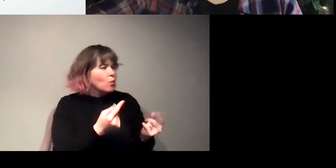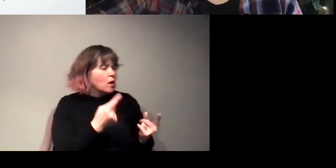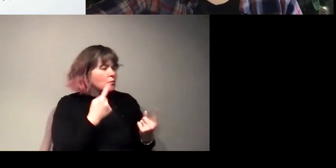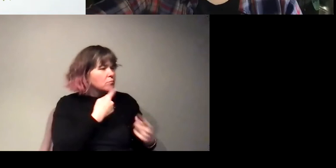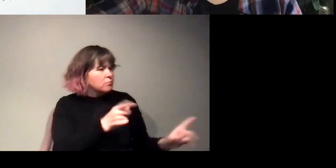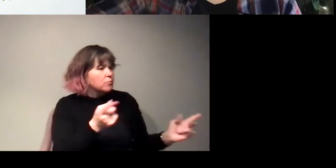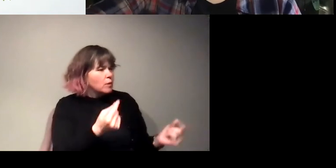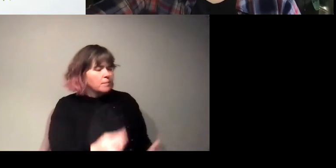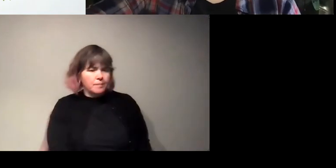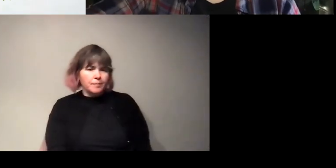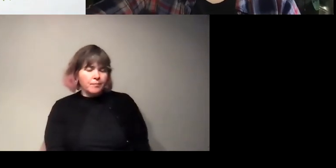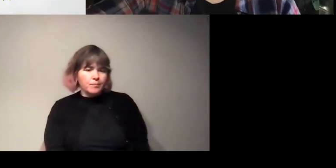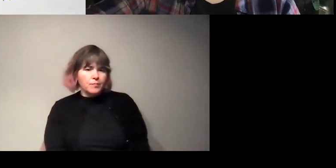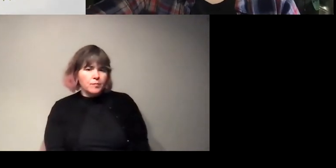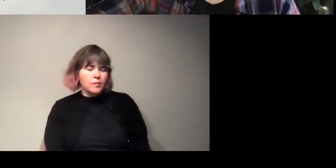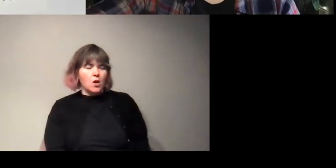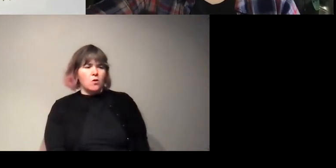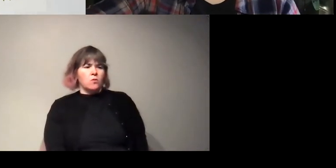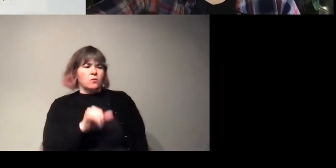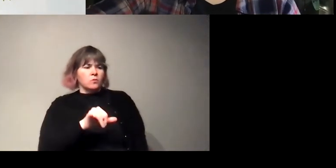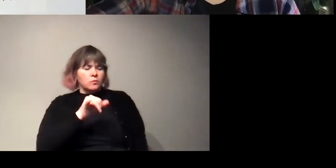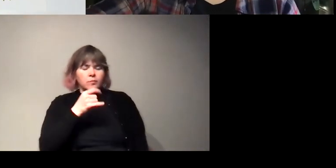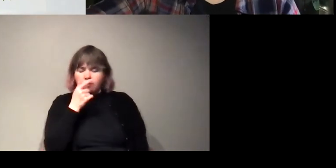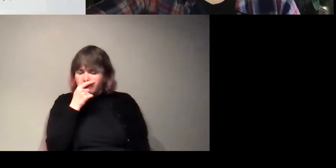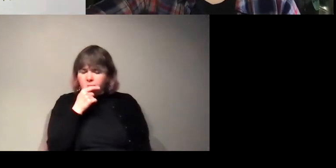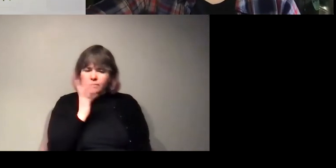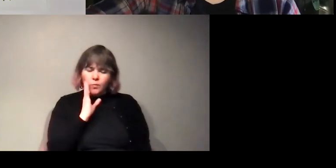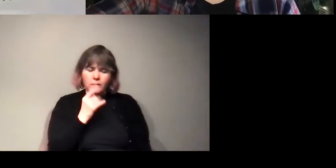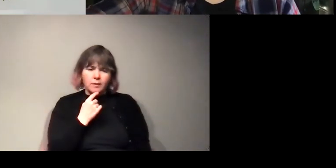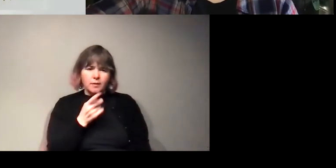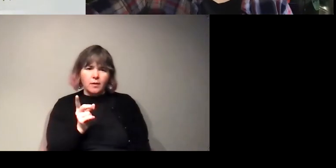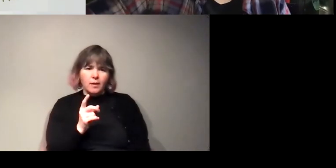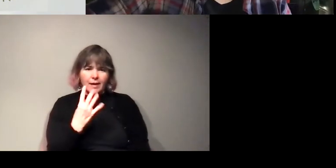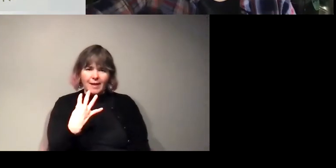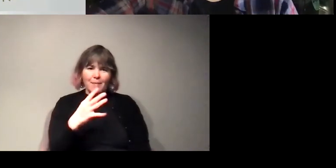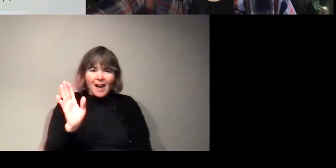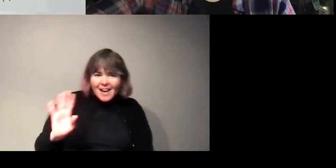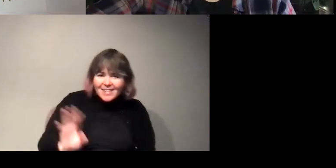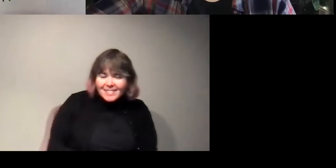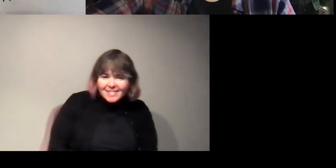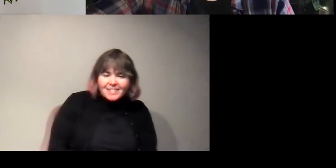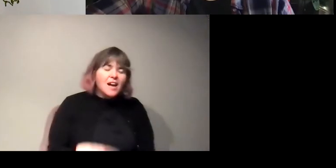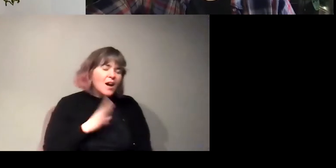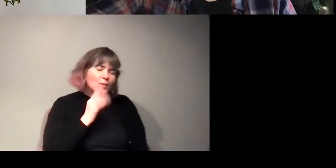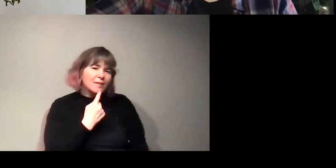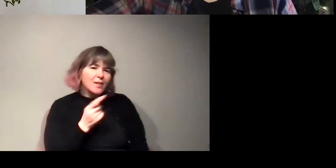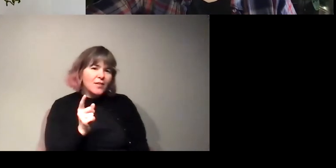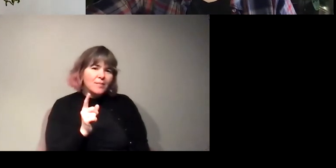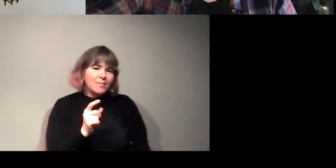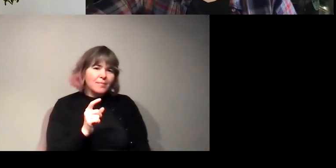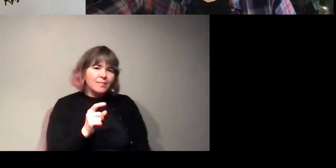them? I would tell them that, I can look at the camera for this. Hi. I would tell them that